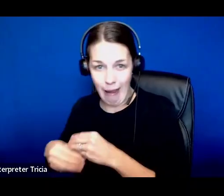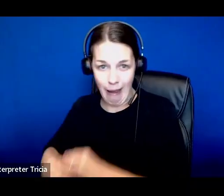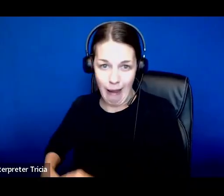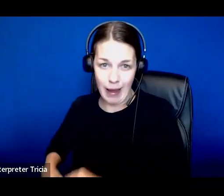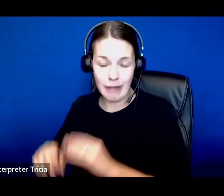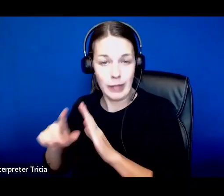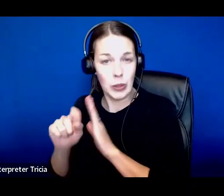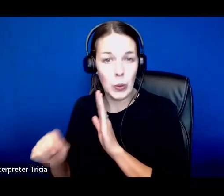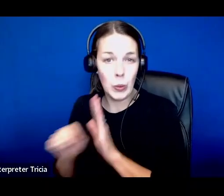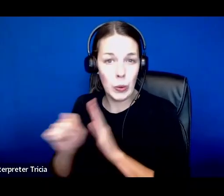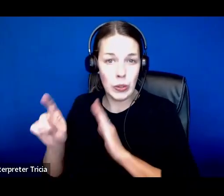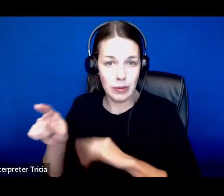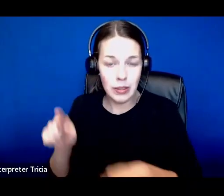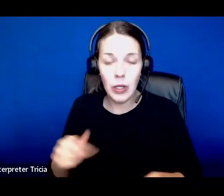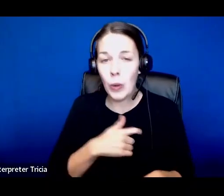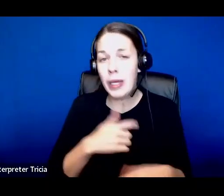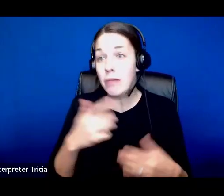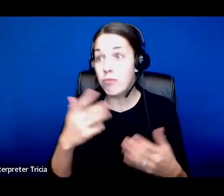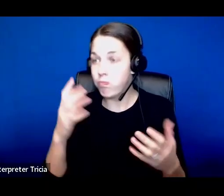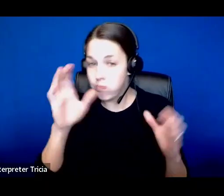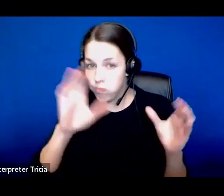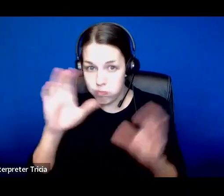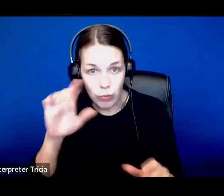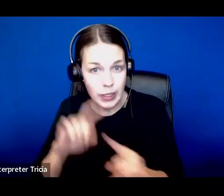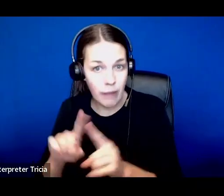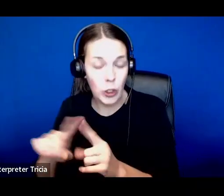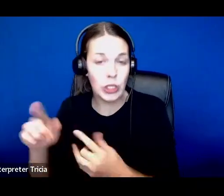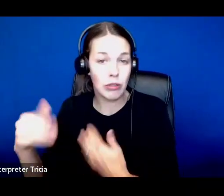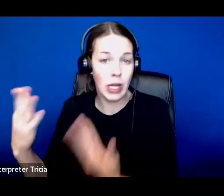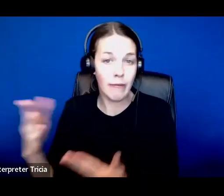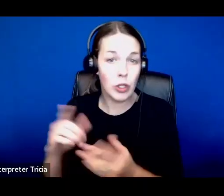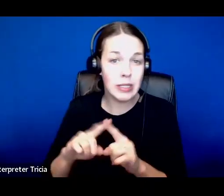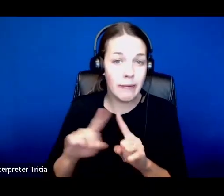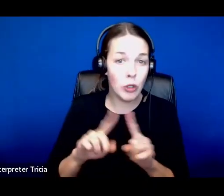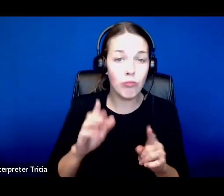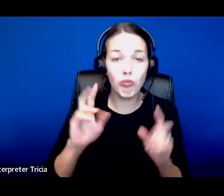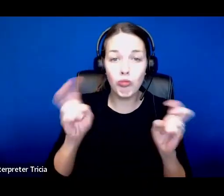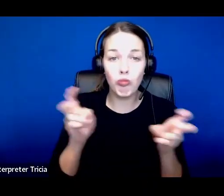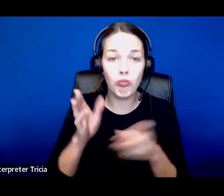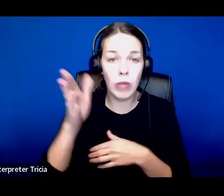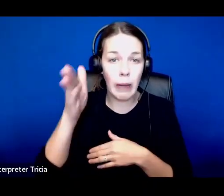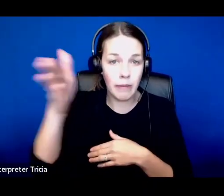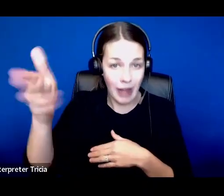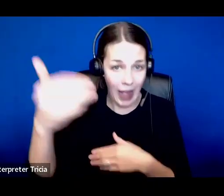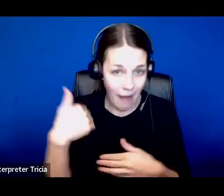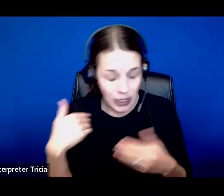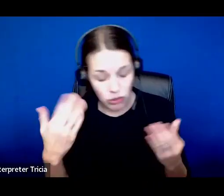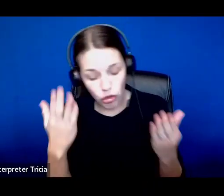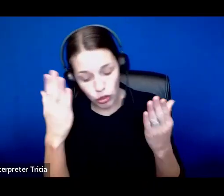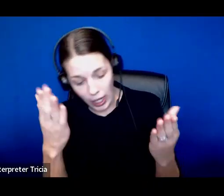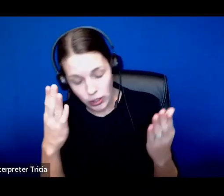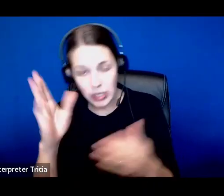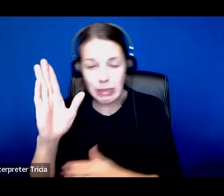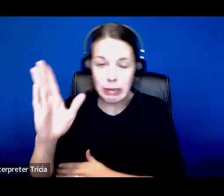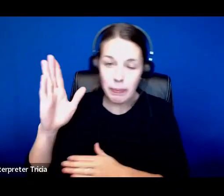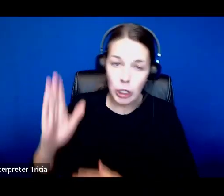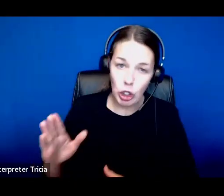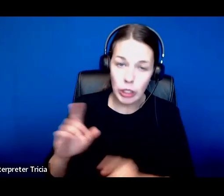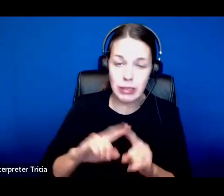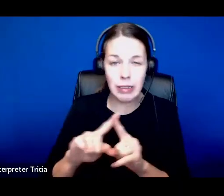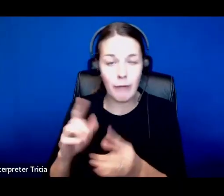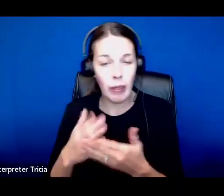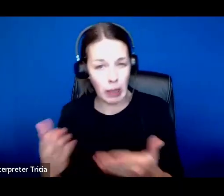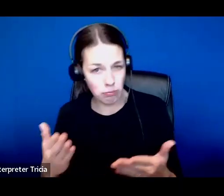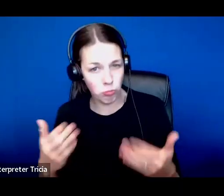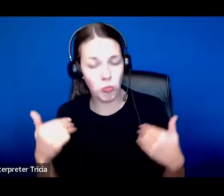We are always looking for suggestions for future webinar topics. If you have any suggestions for topics or speakers, something you'd like to learn